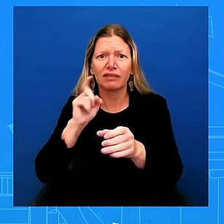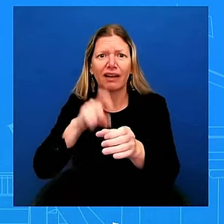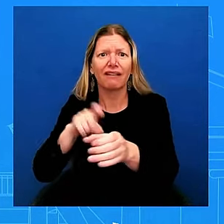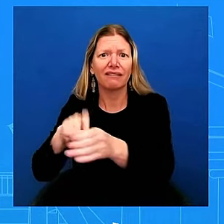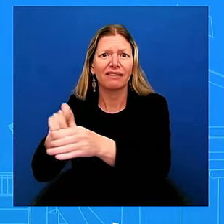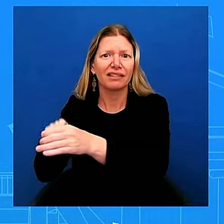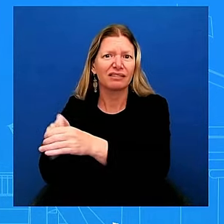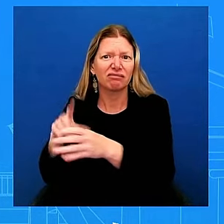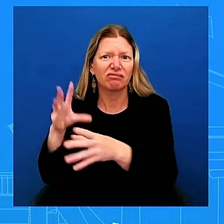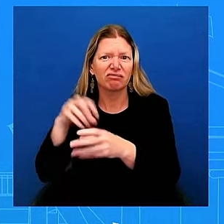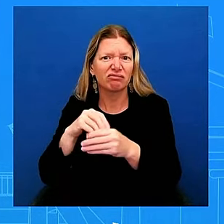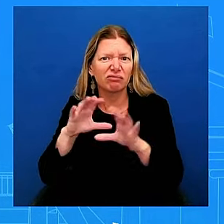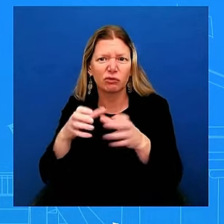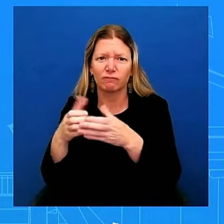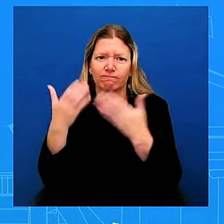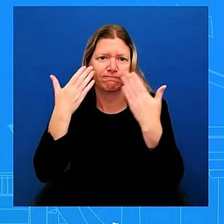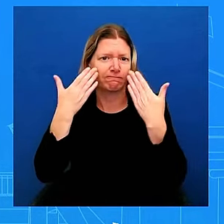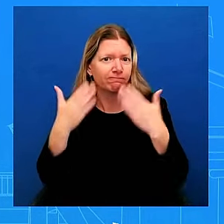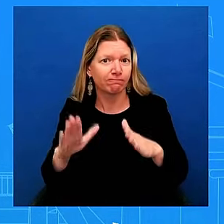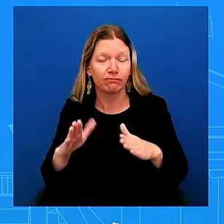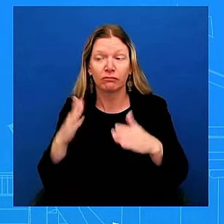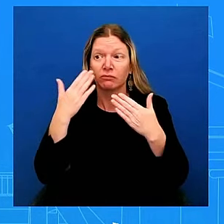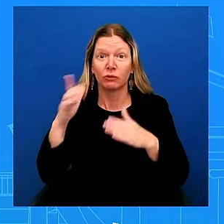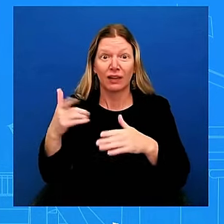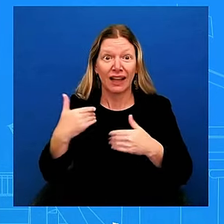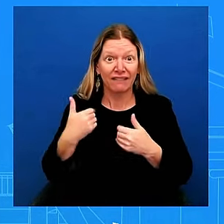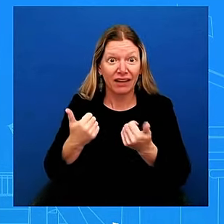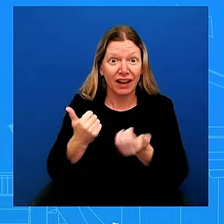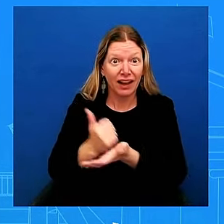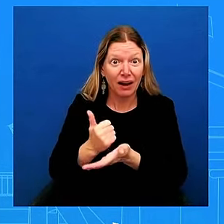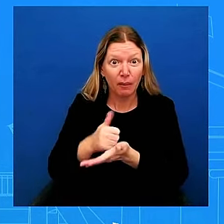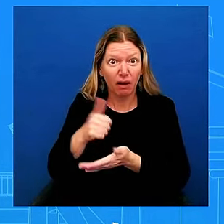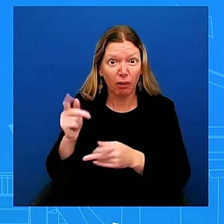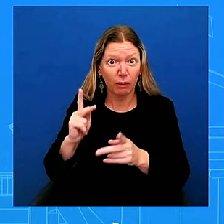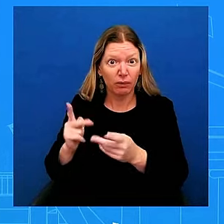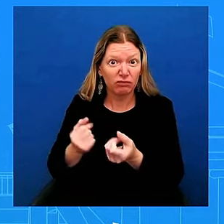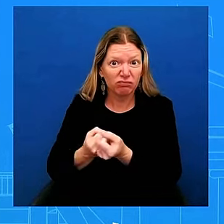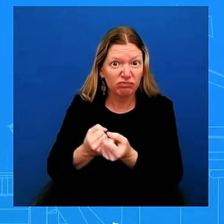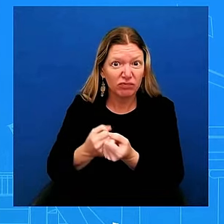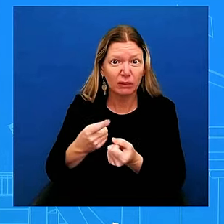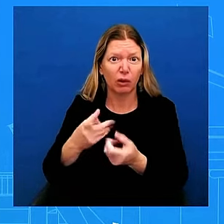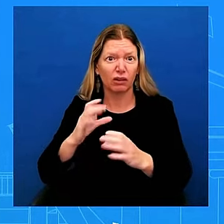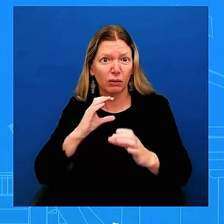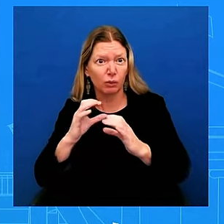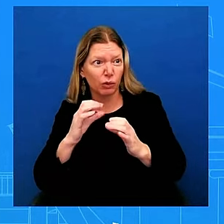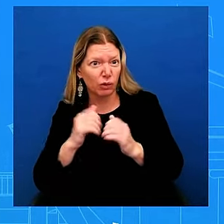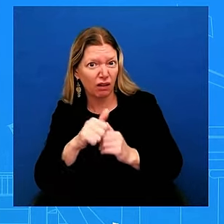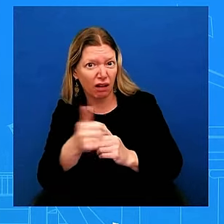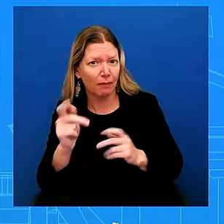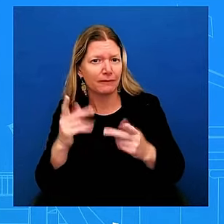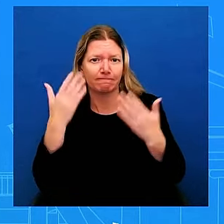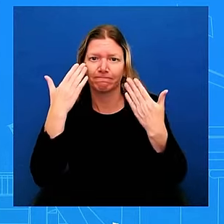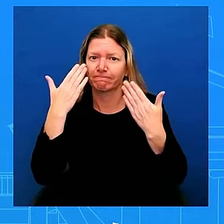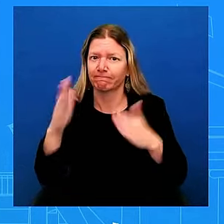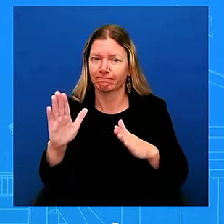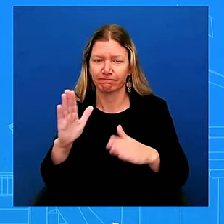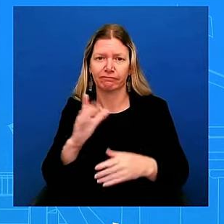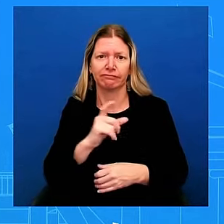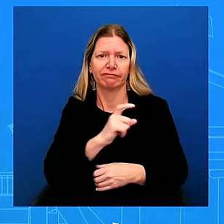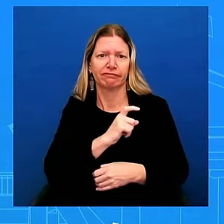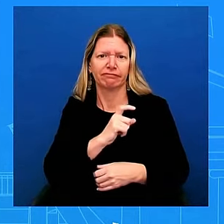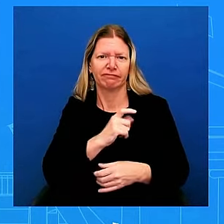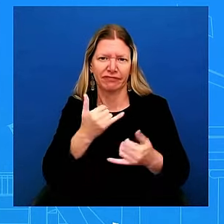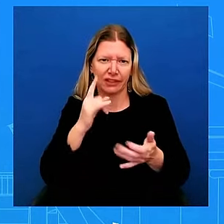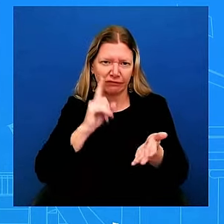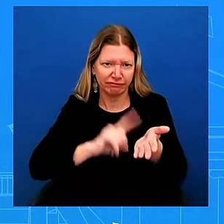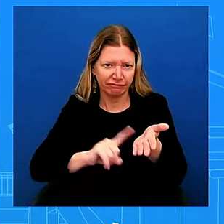else. Law enforcement professionals are investigating those questions. And we urge that everyone avoid jumping